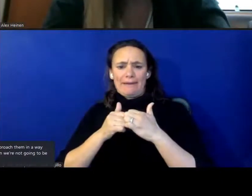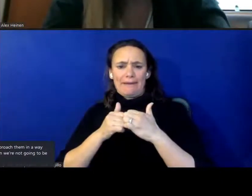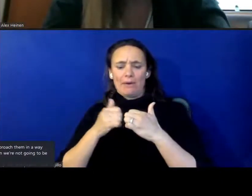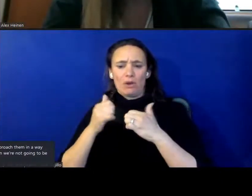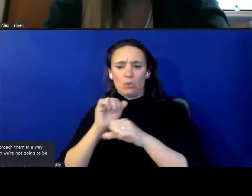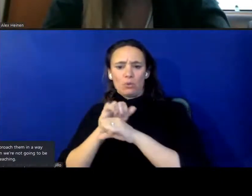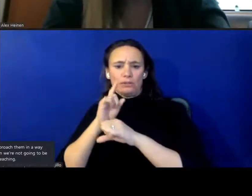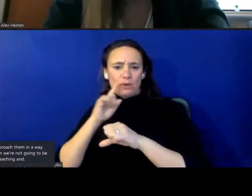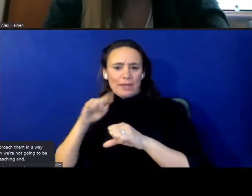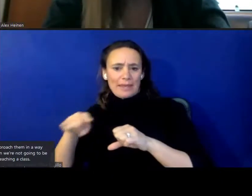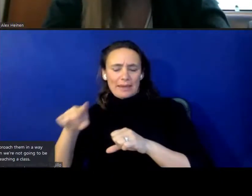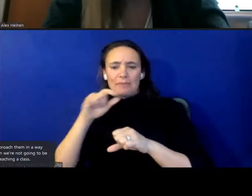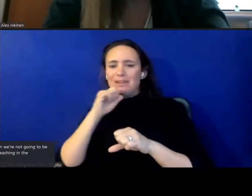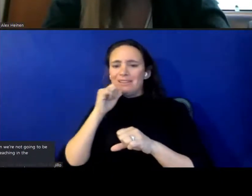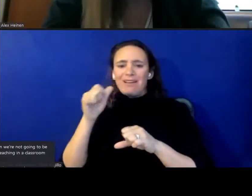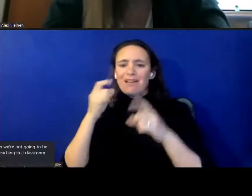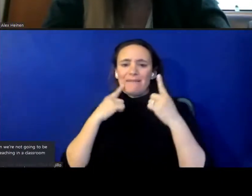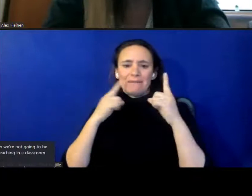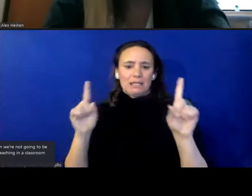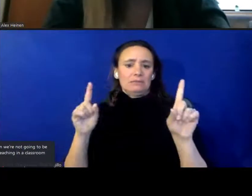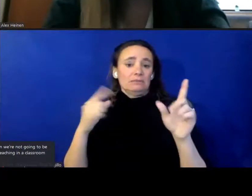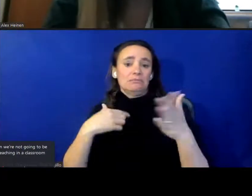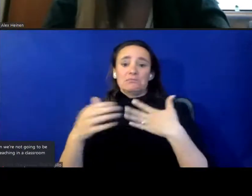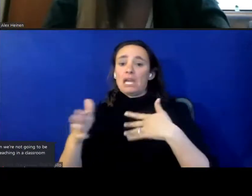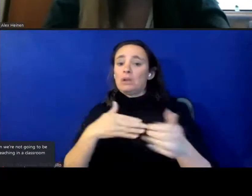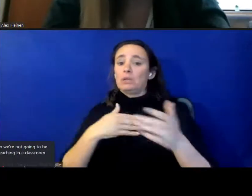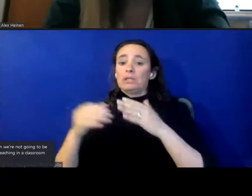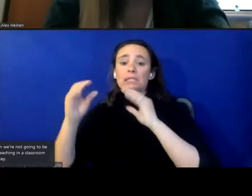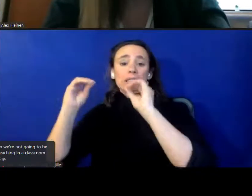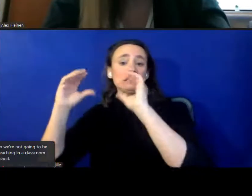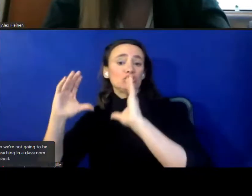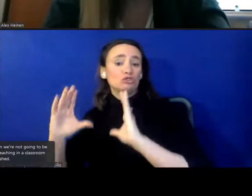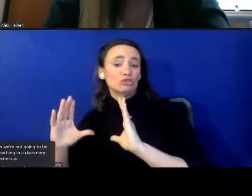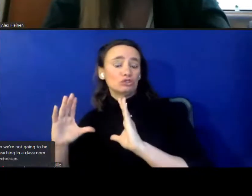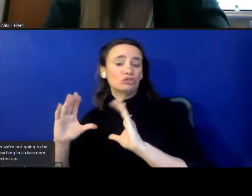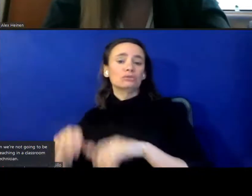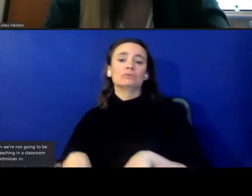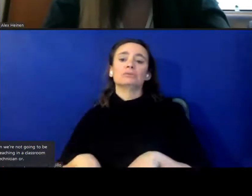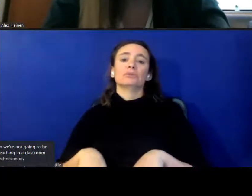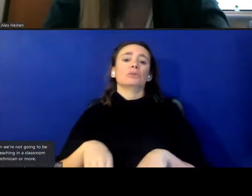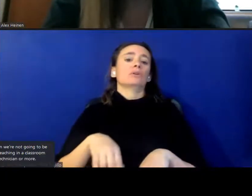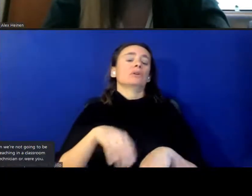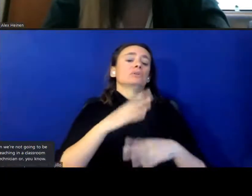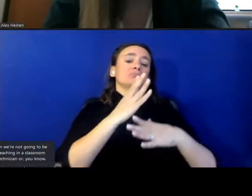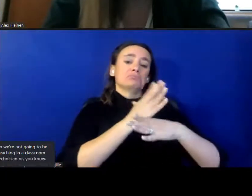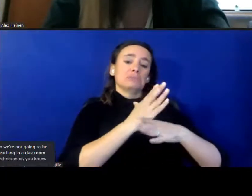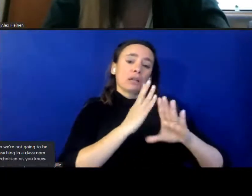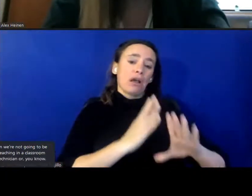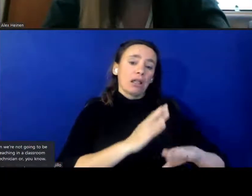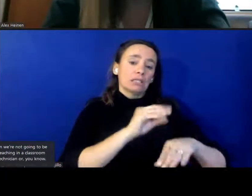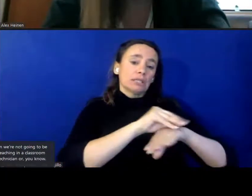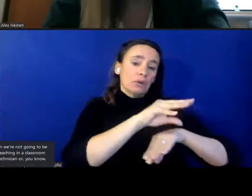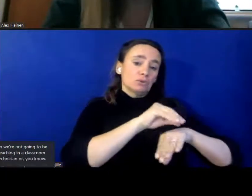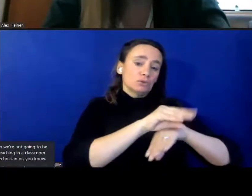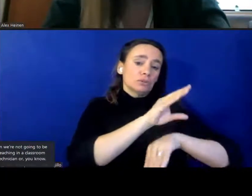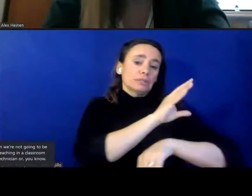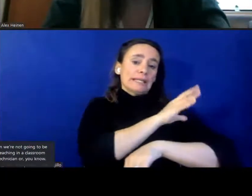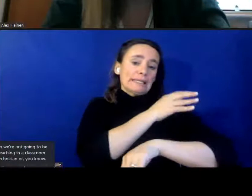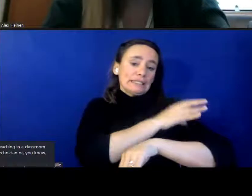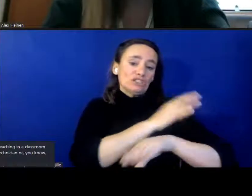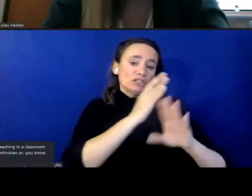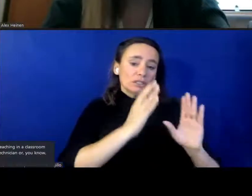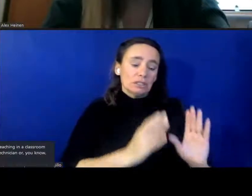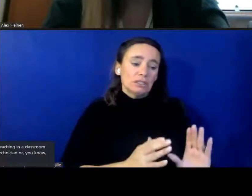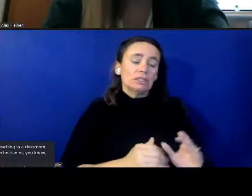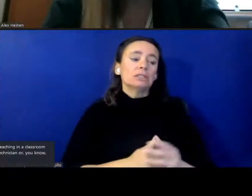we're teaching in a classroom setting, or we are a clinician, or we're, in my